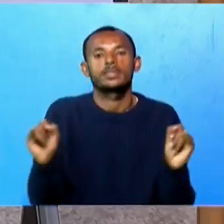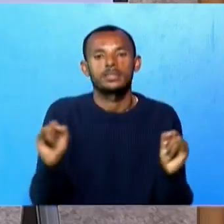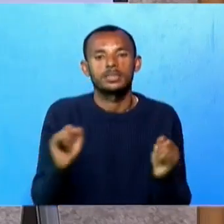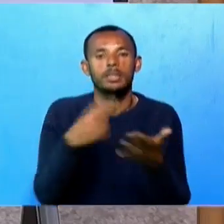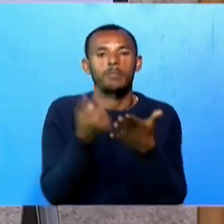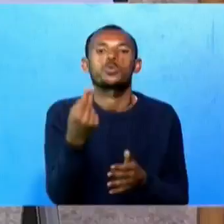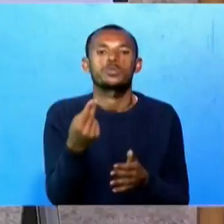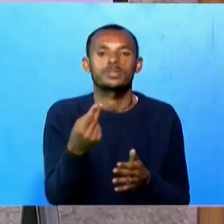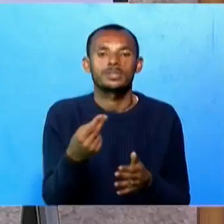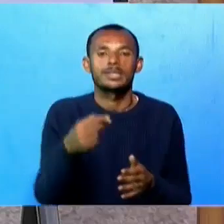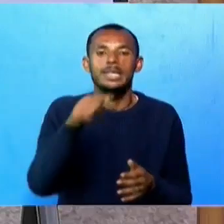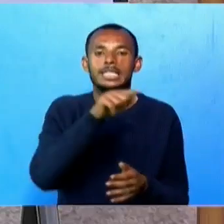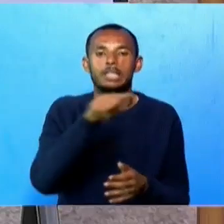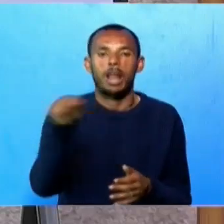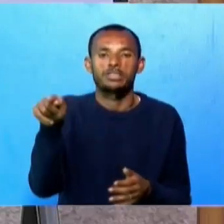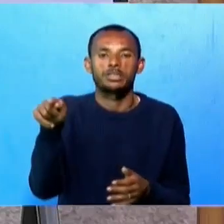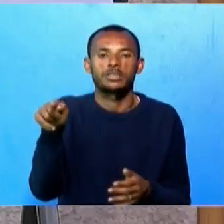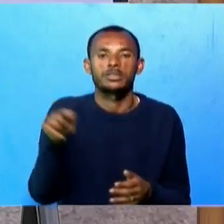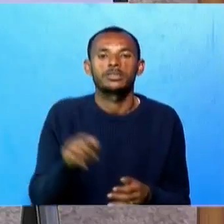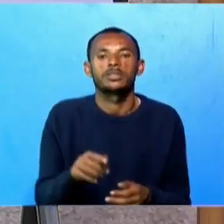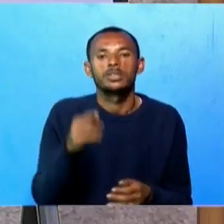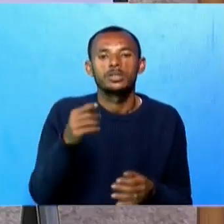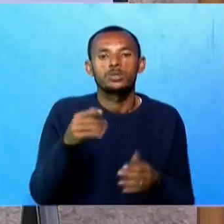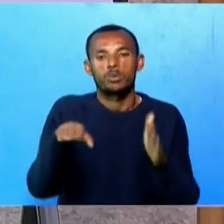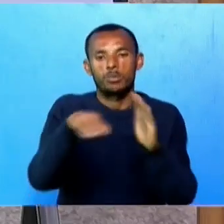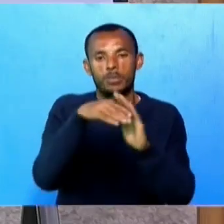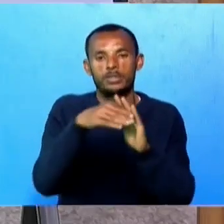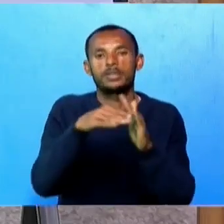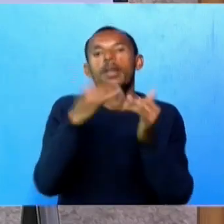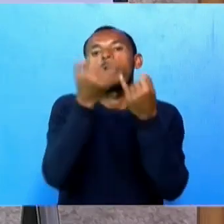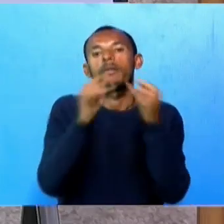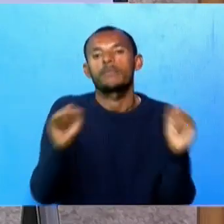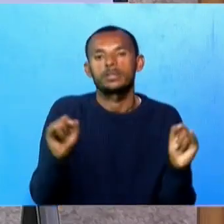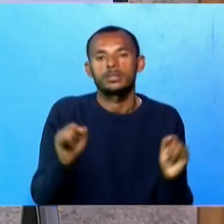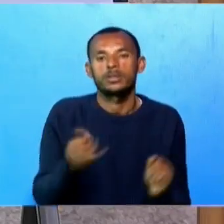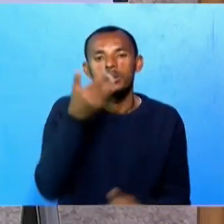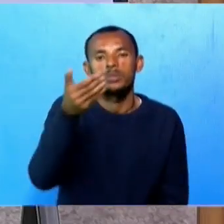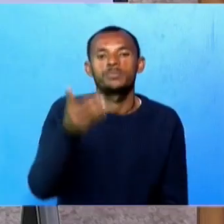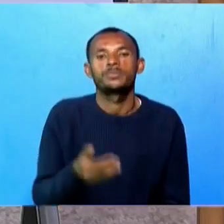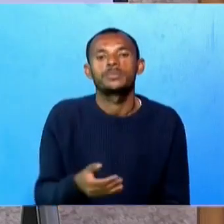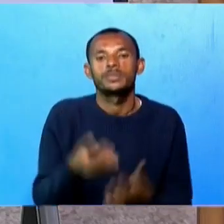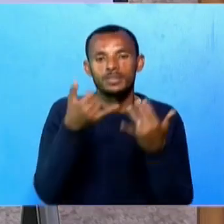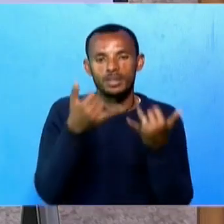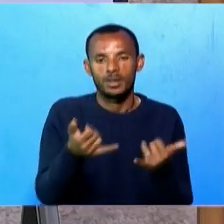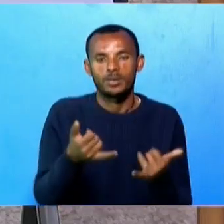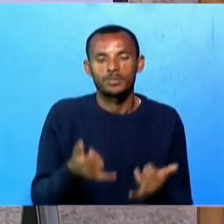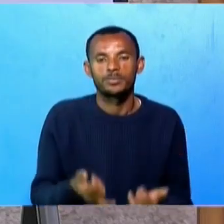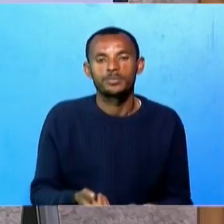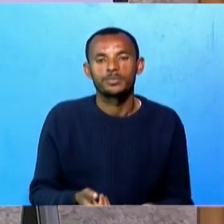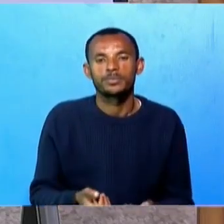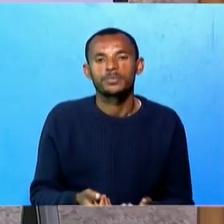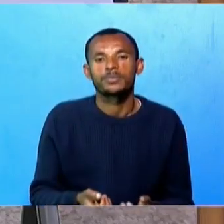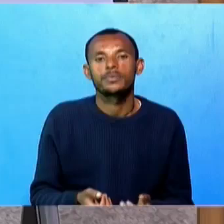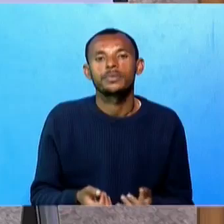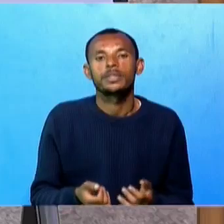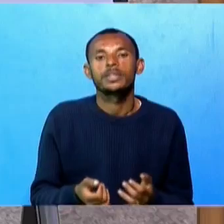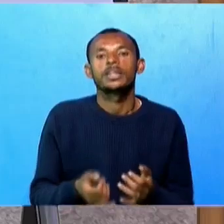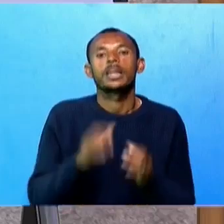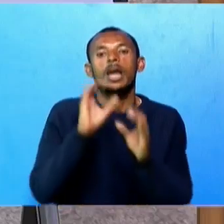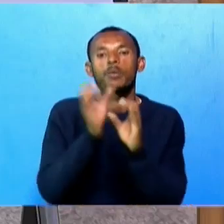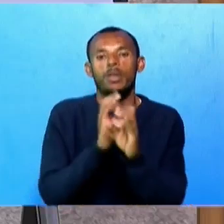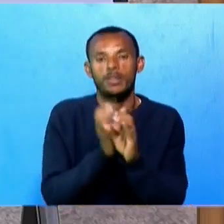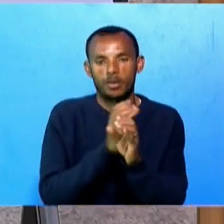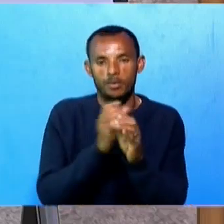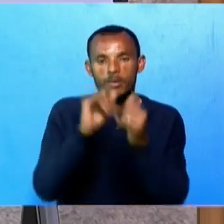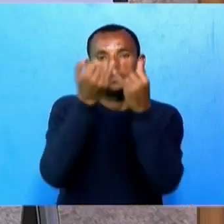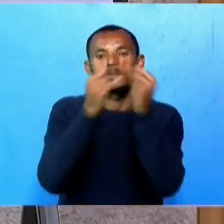Sometimes you use a slash notation to represent division. Good. So in calculating divisions of